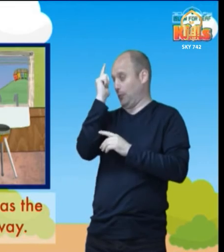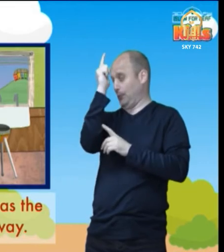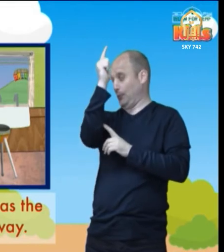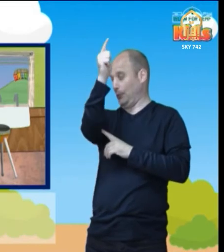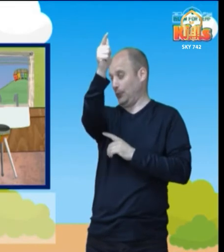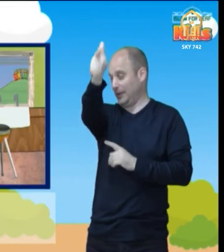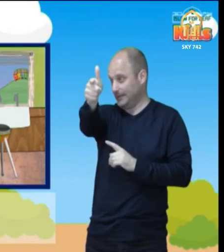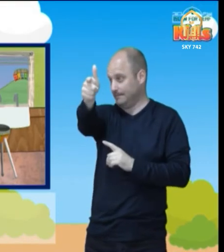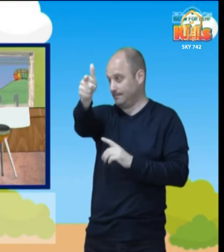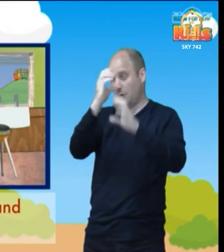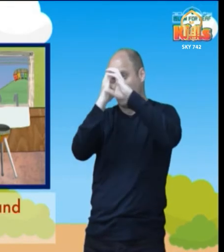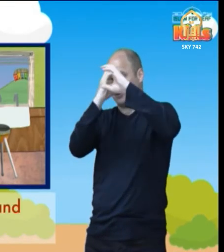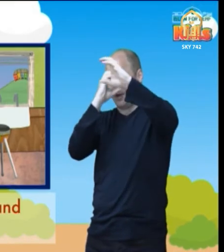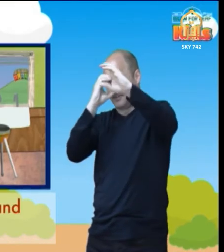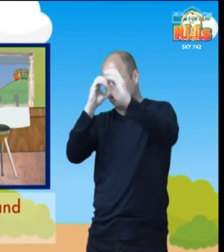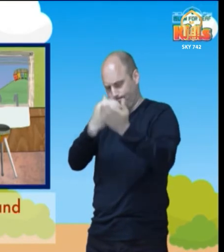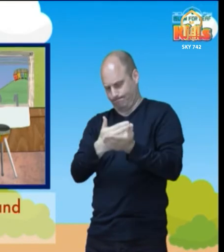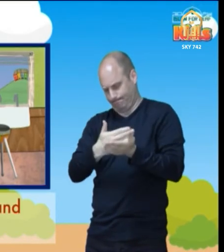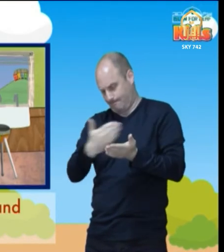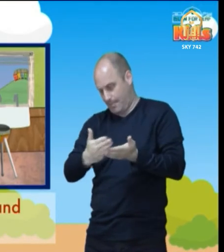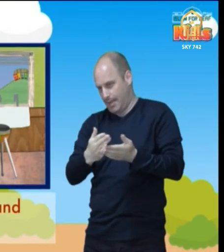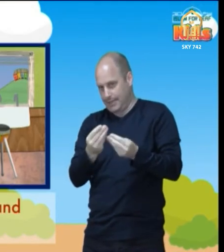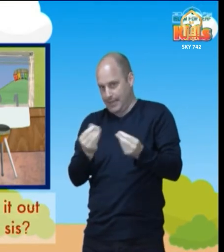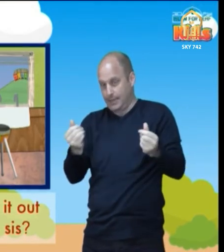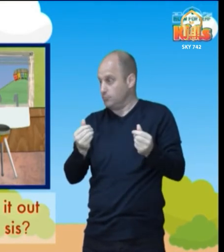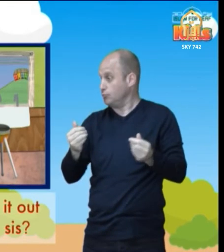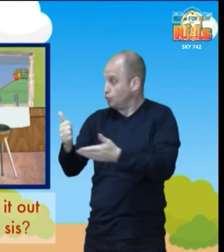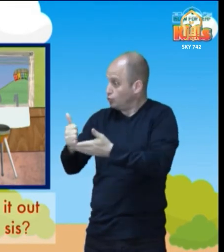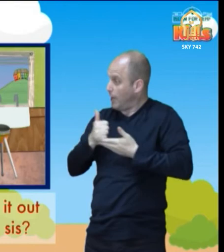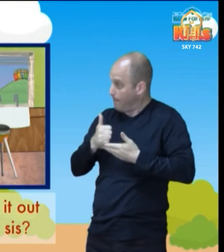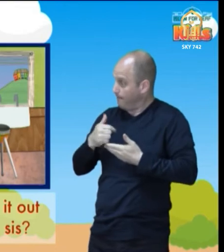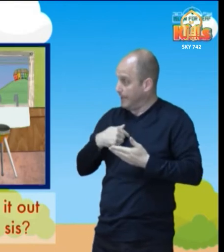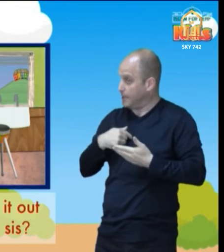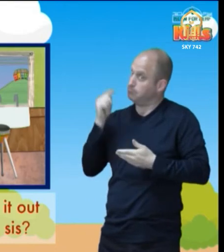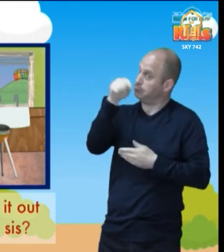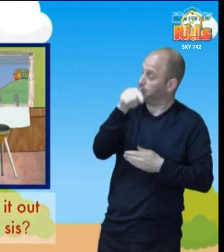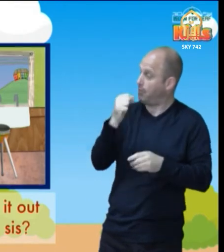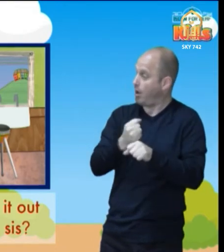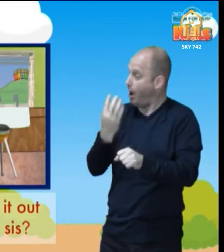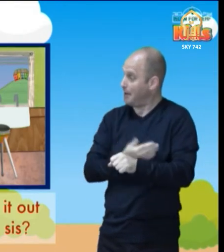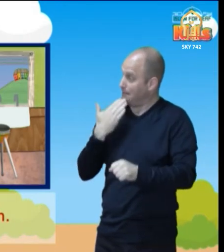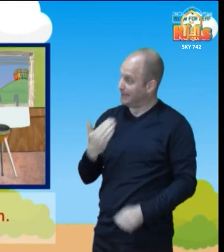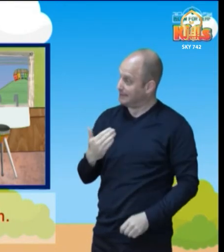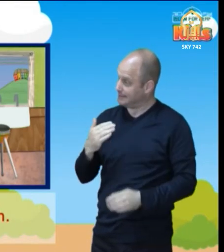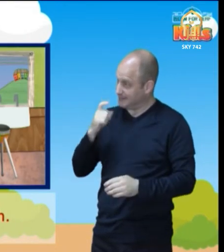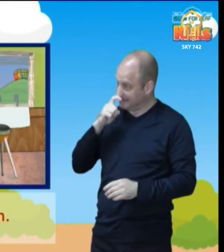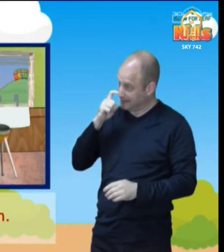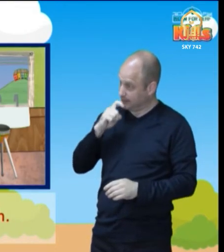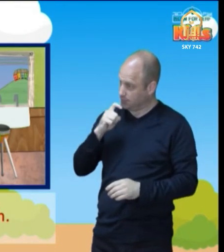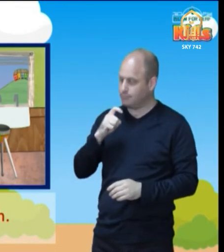away. Right, the telescope is shiny and clean. Can you help me pop it in the garden, please, sis?